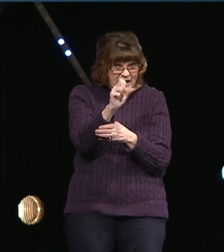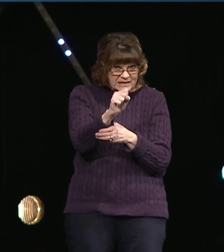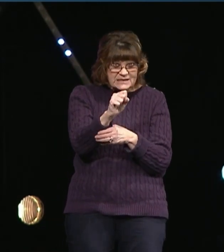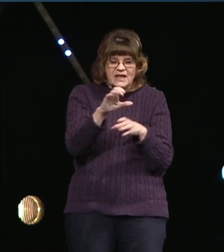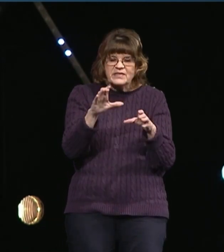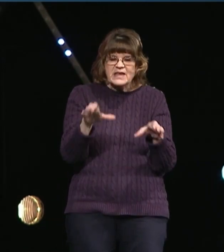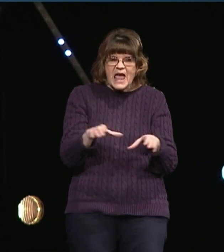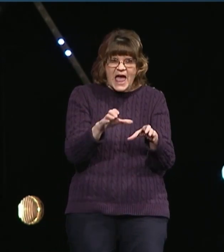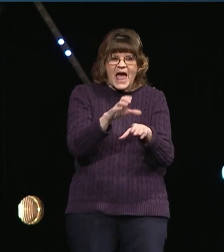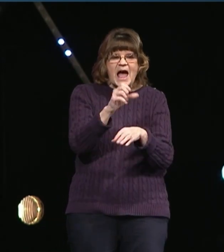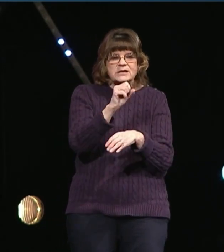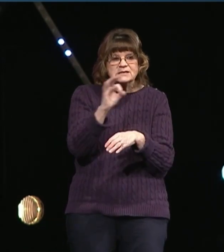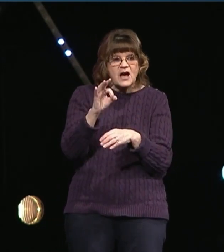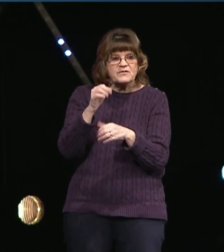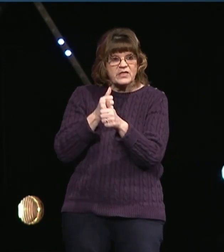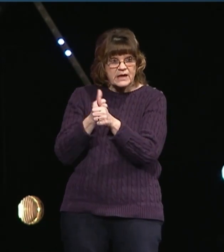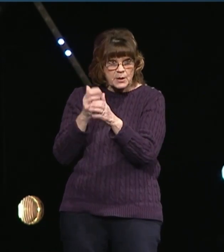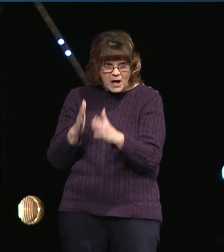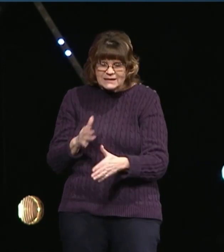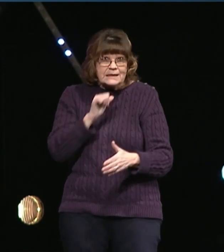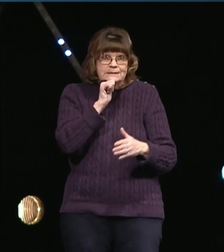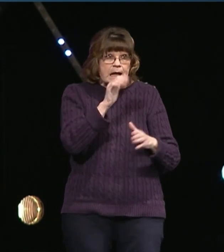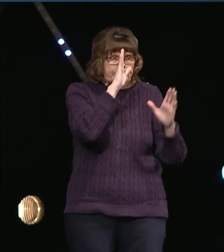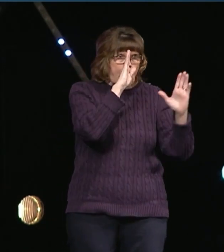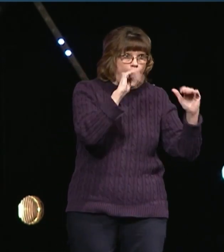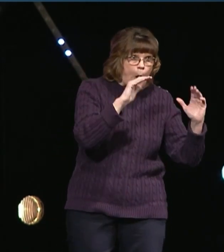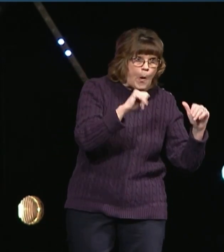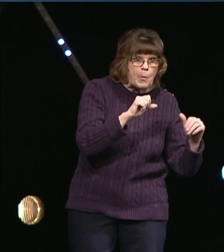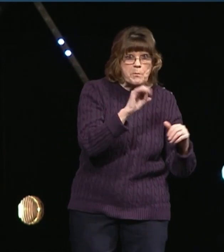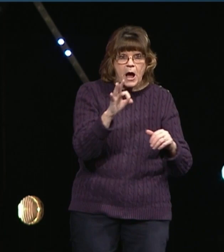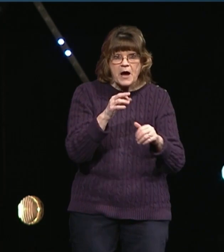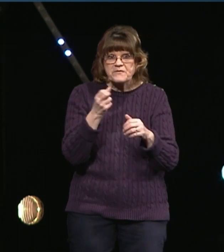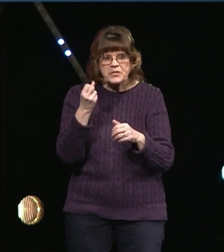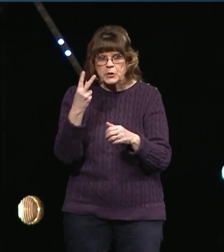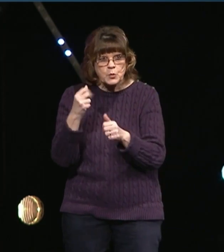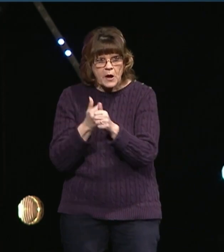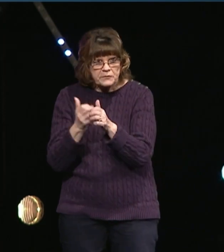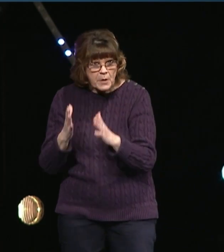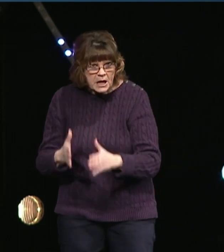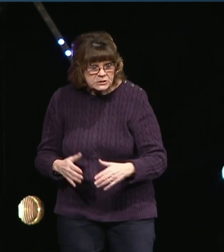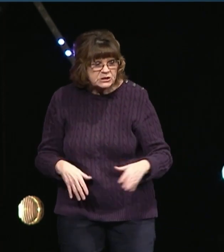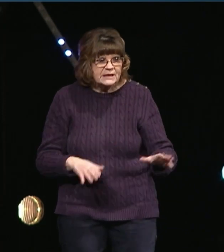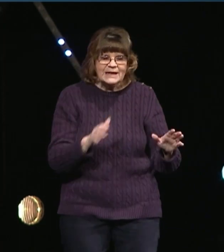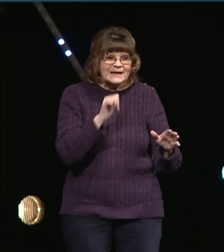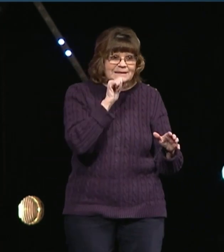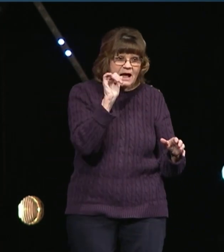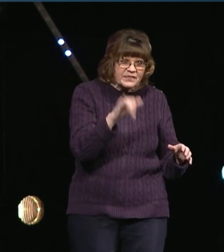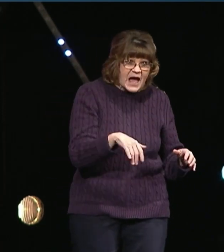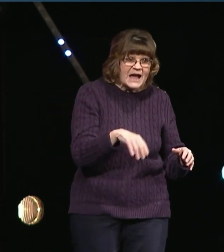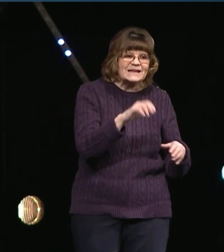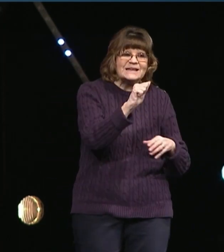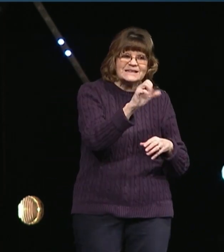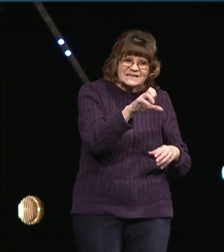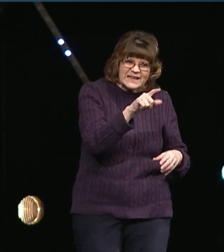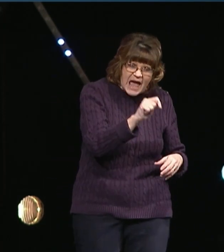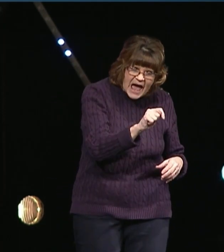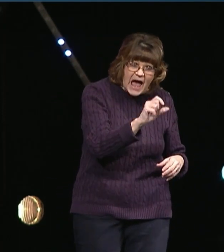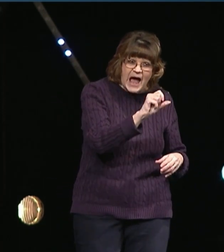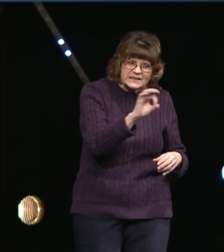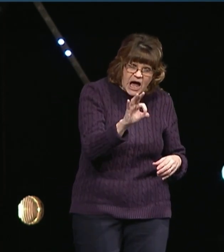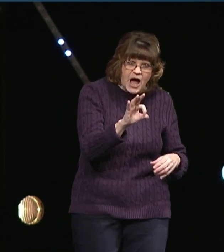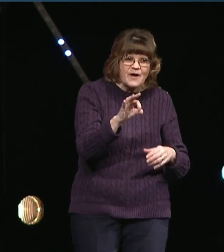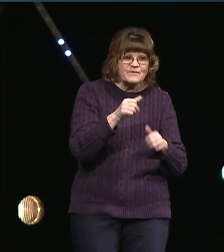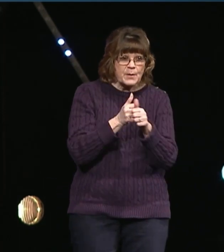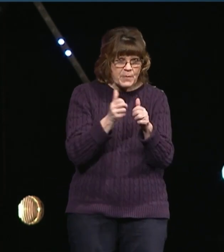of the Apostles. It's not the hopes of the apostles or the good ideas of the apostles. It's the Acts of the Apostles. And